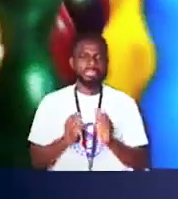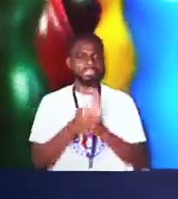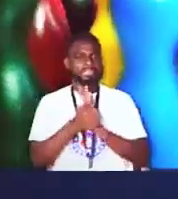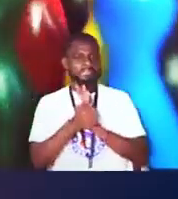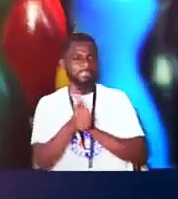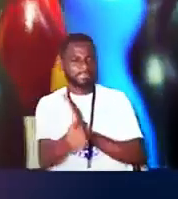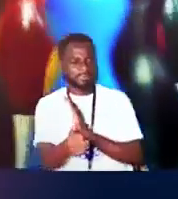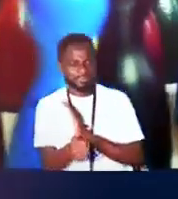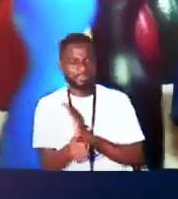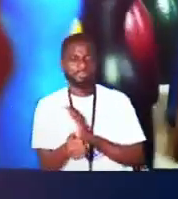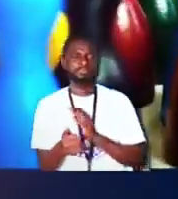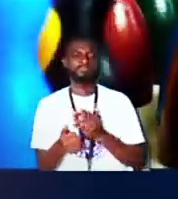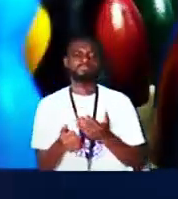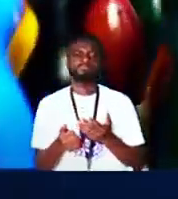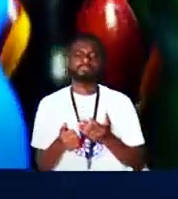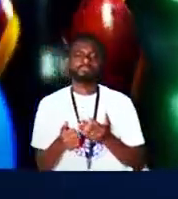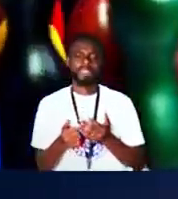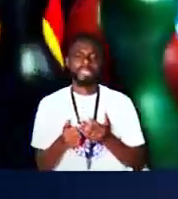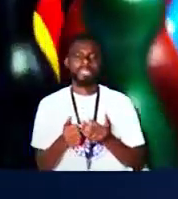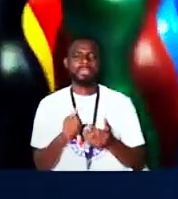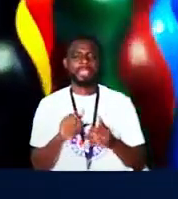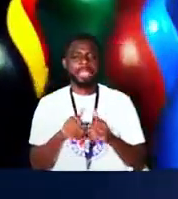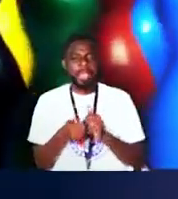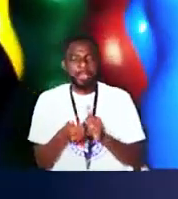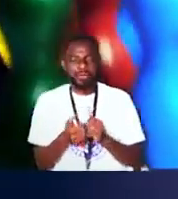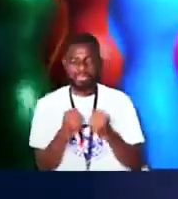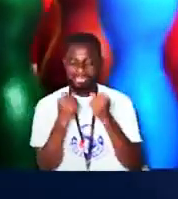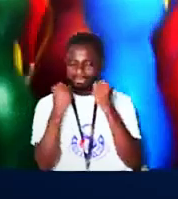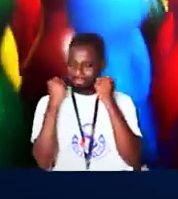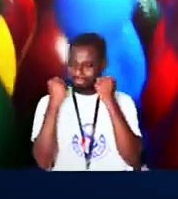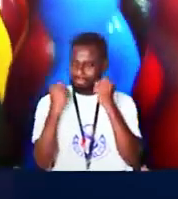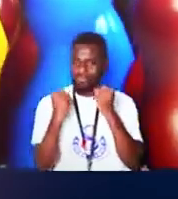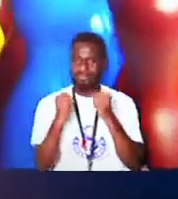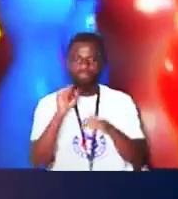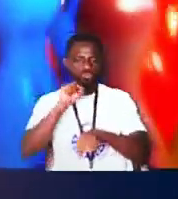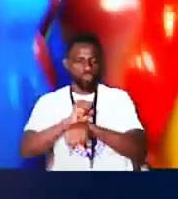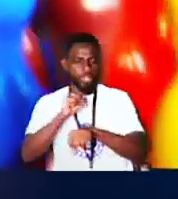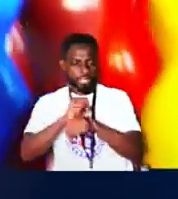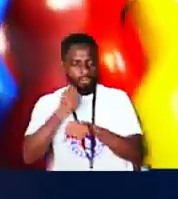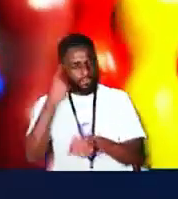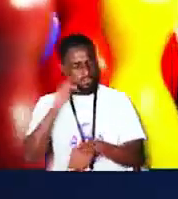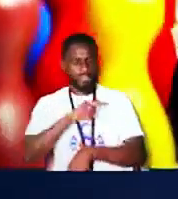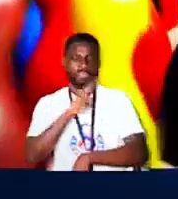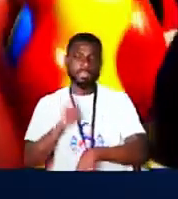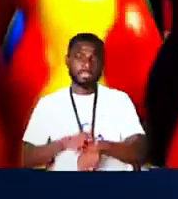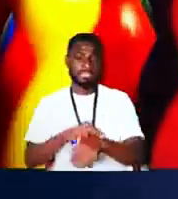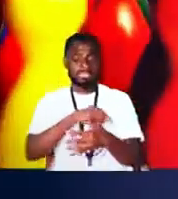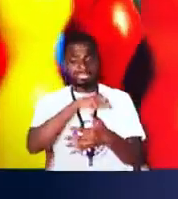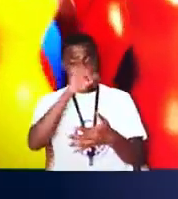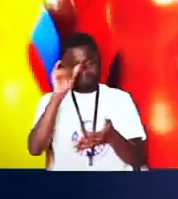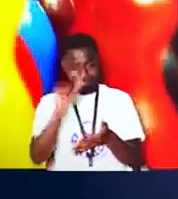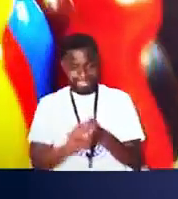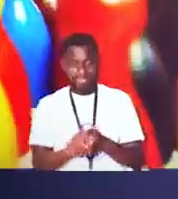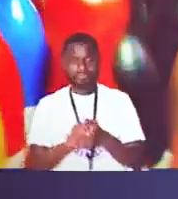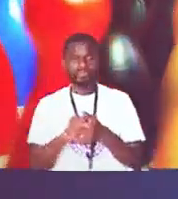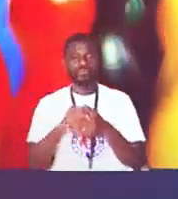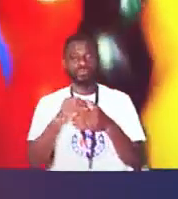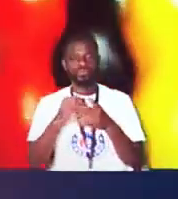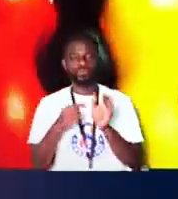come along with, and their commitment to the cause of the nation. This one will determine the